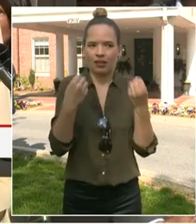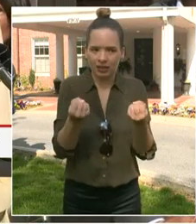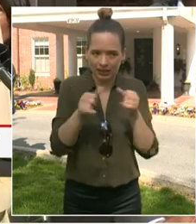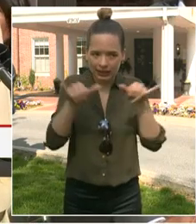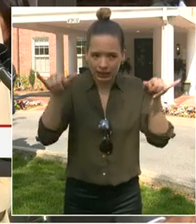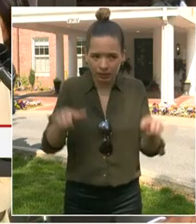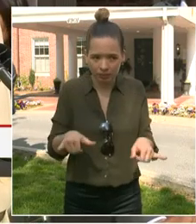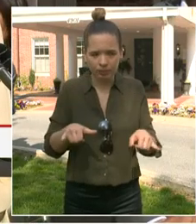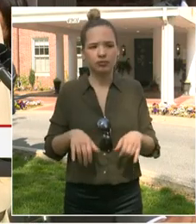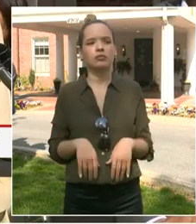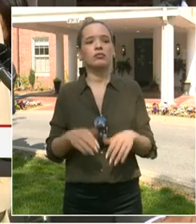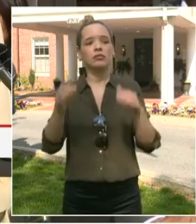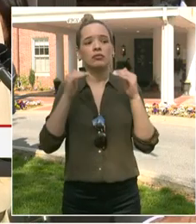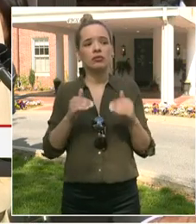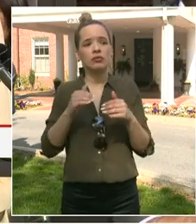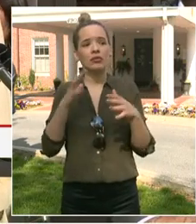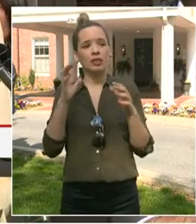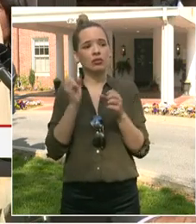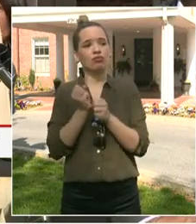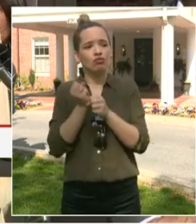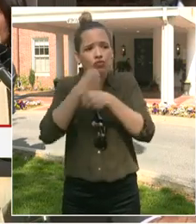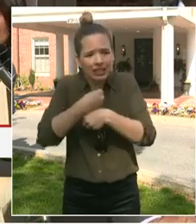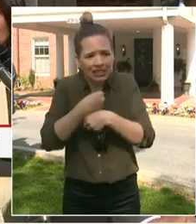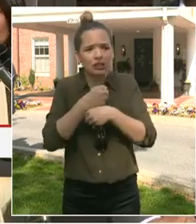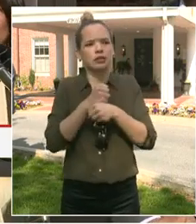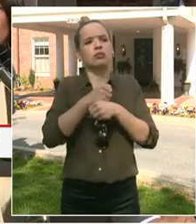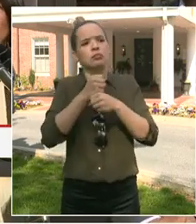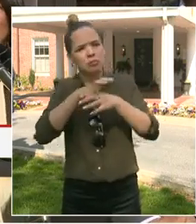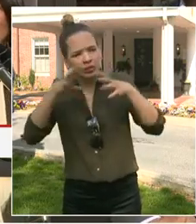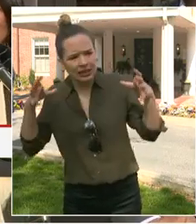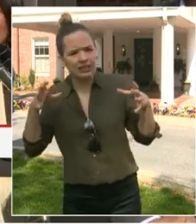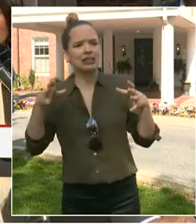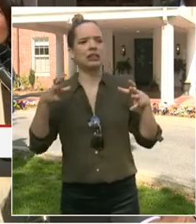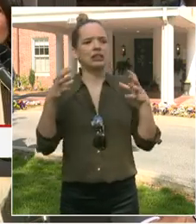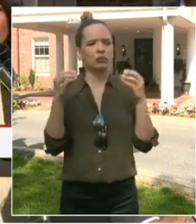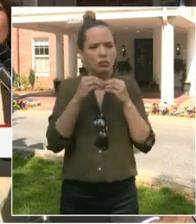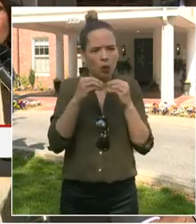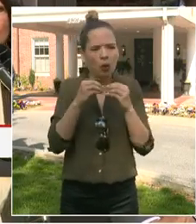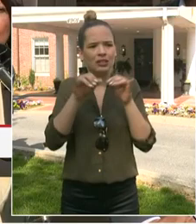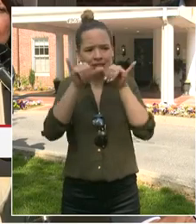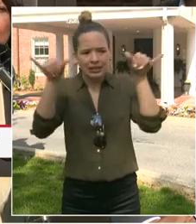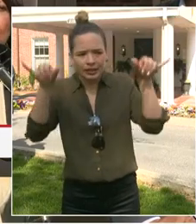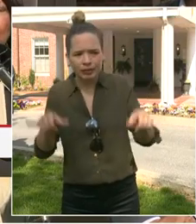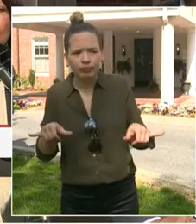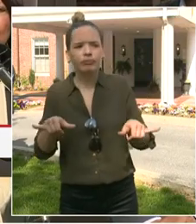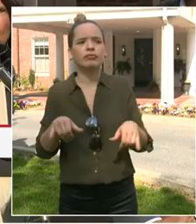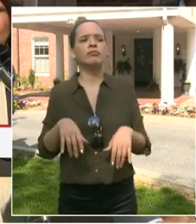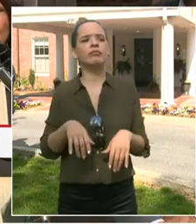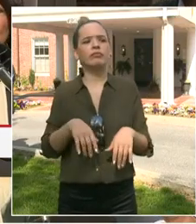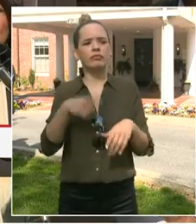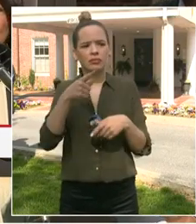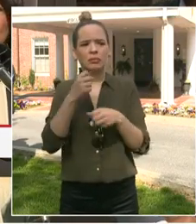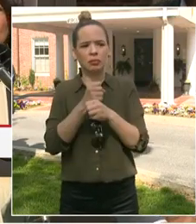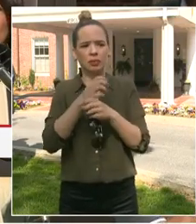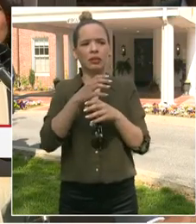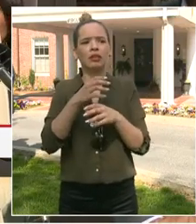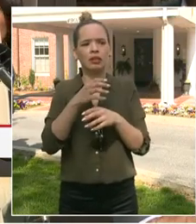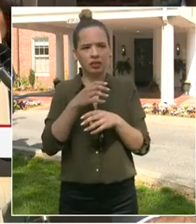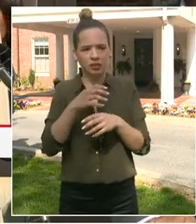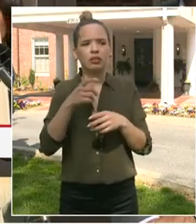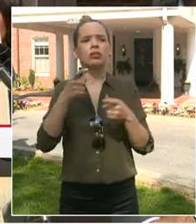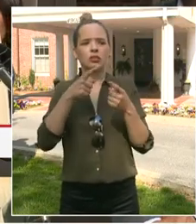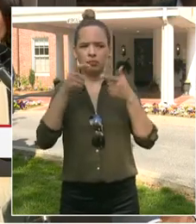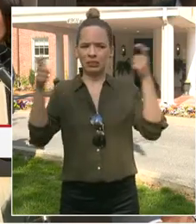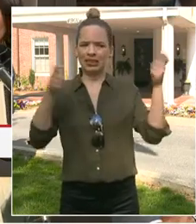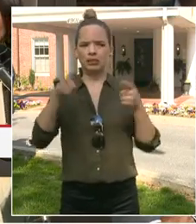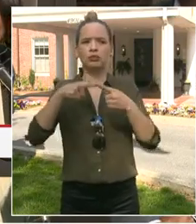expanding existing incentives for the recruitment and retention of healthcare providers, and making that substantial progress on implementing a integrated